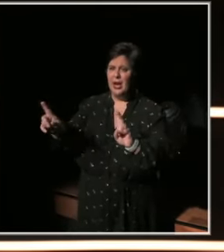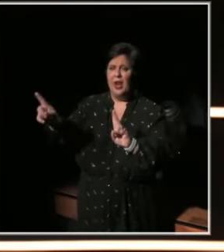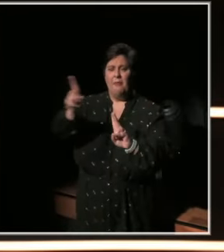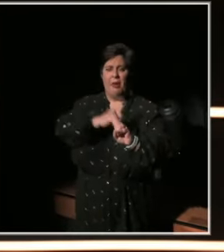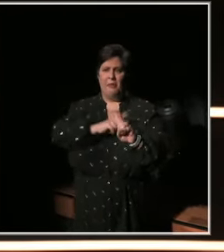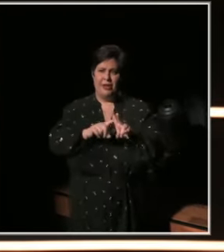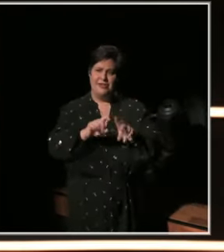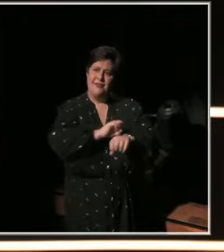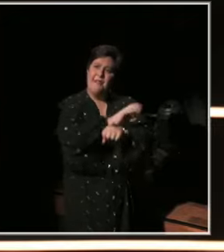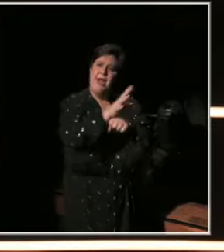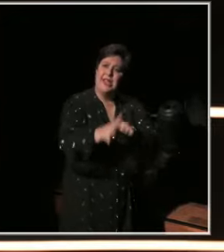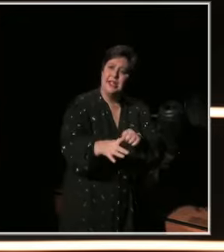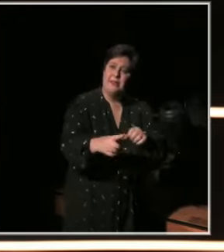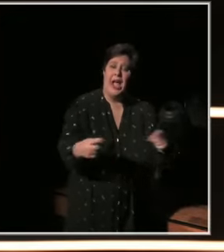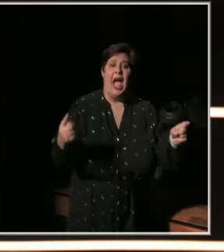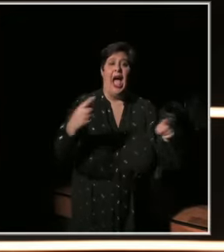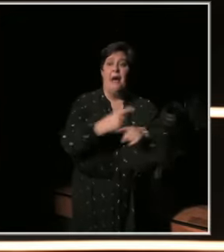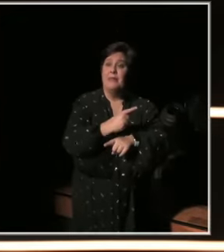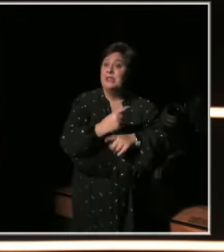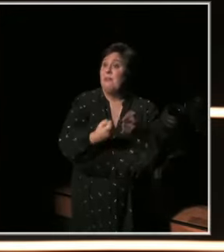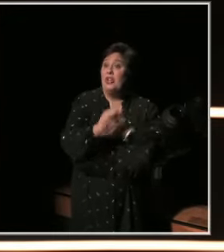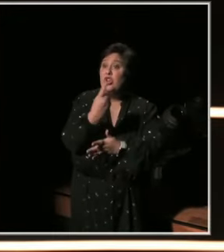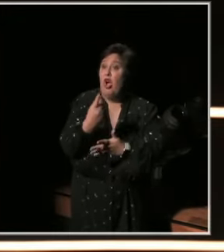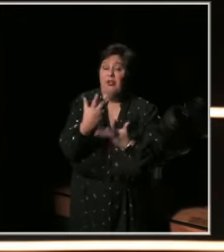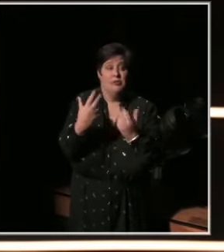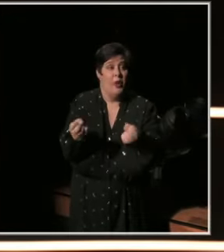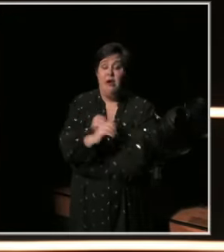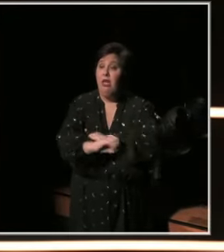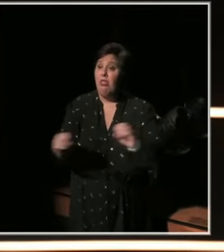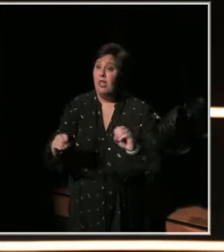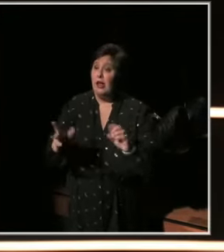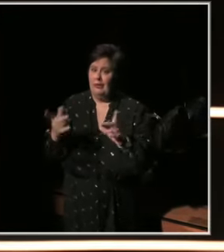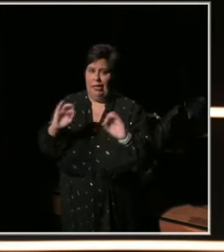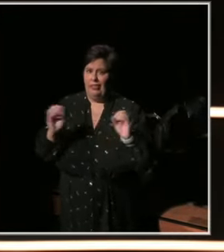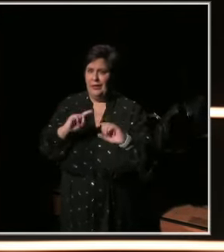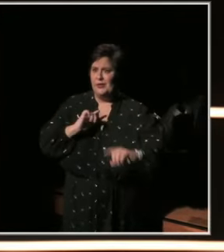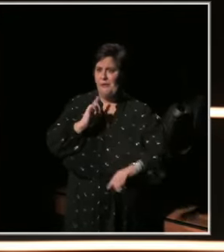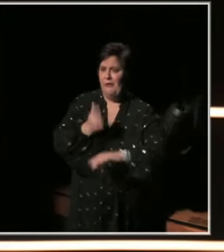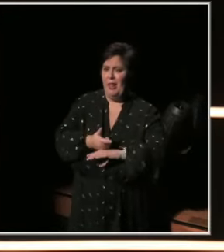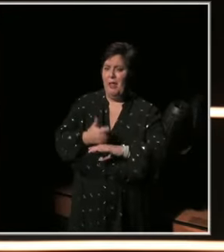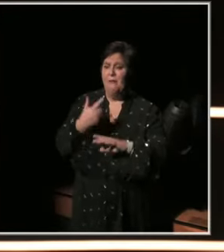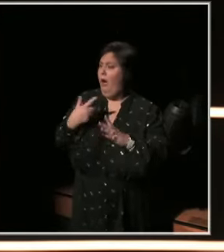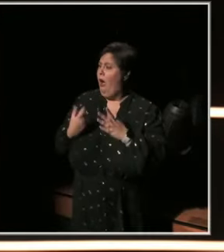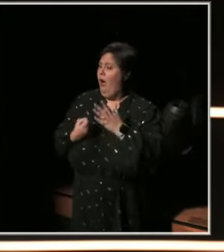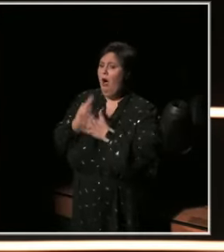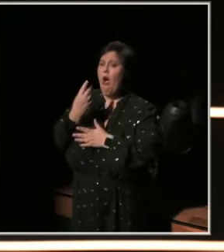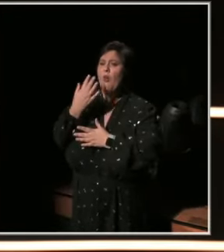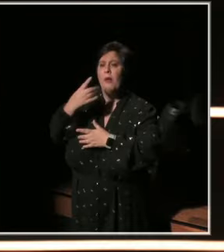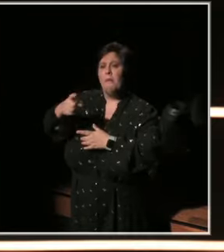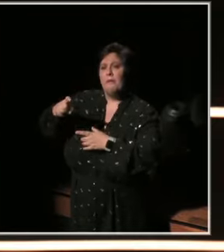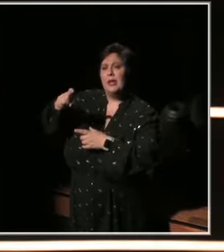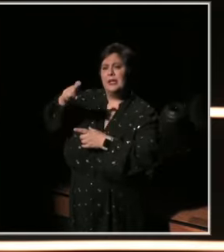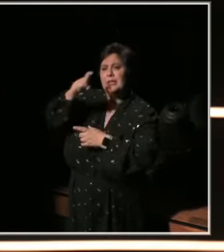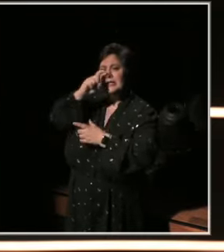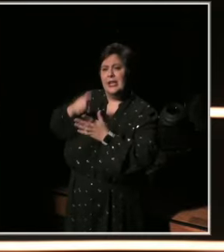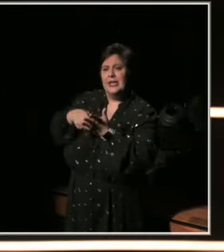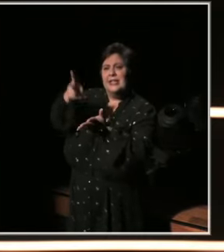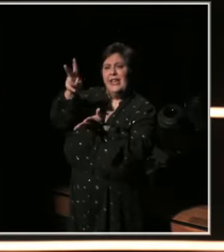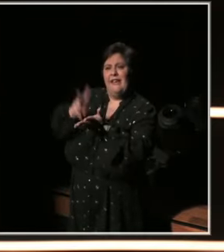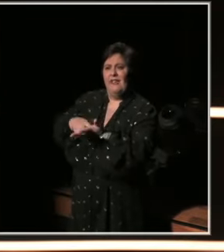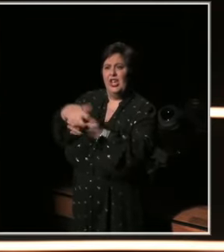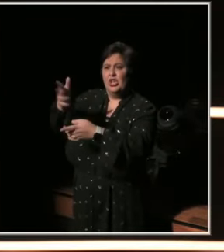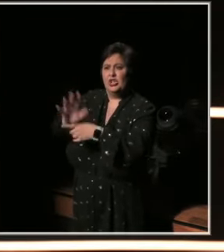of the pandemic, I missed my shot. I had nothing to film. But I just so happened to be there when my sister's TV show was